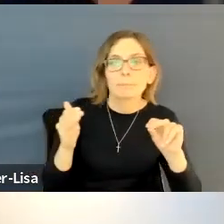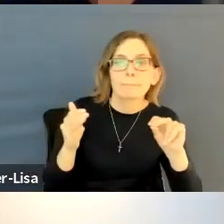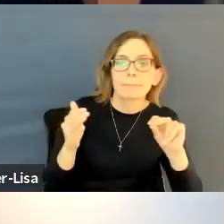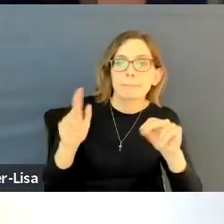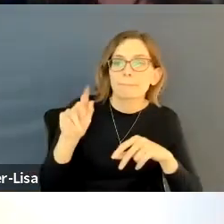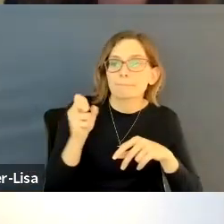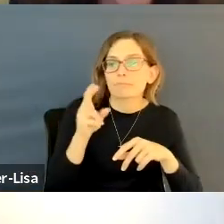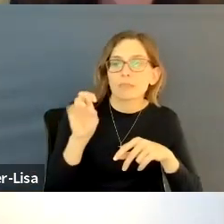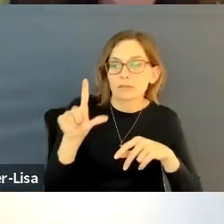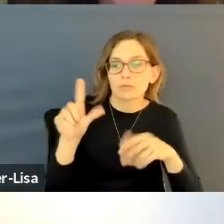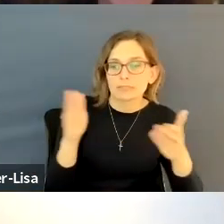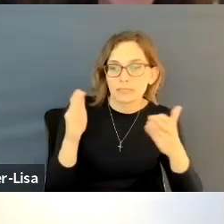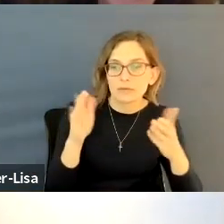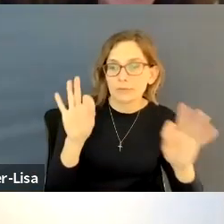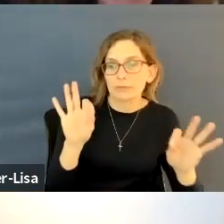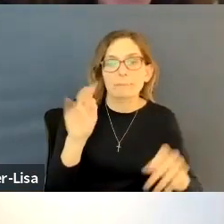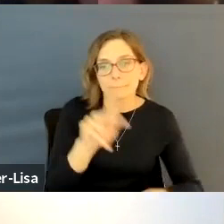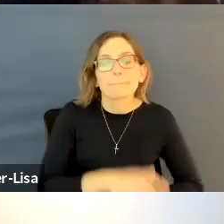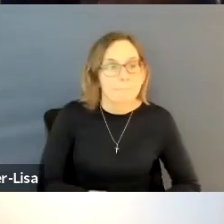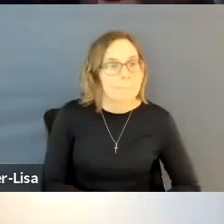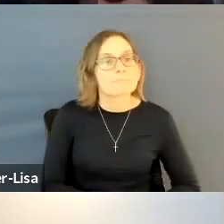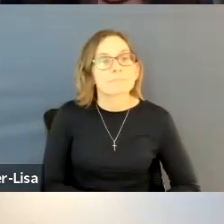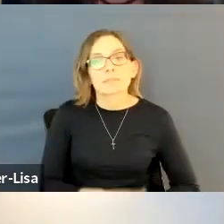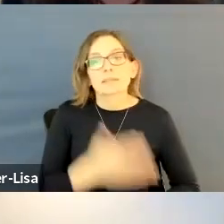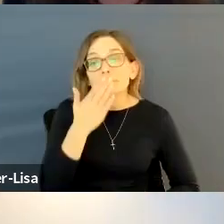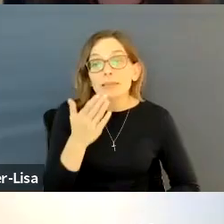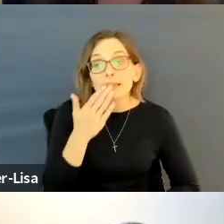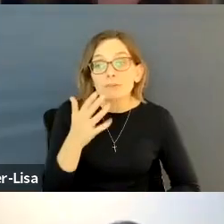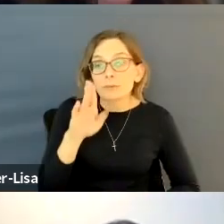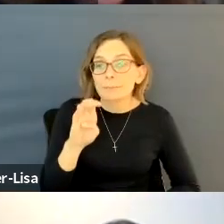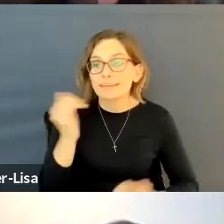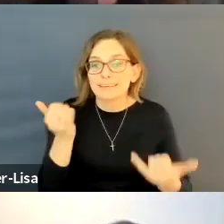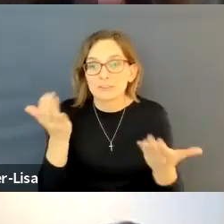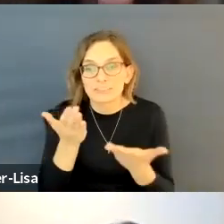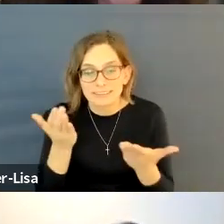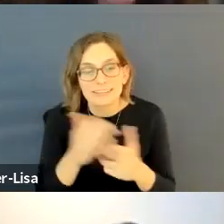here, yay. All right, thank you for being here still.